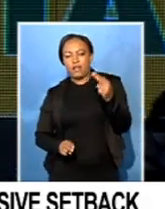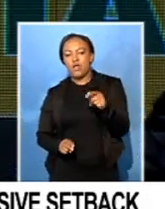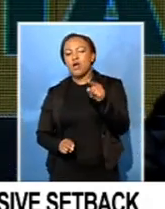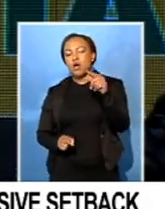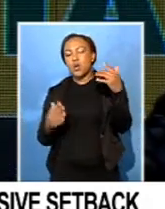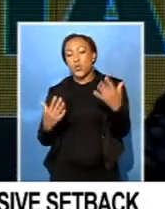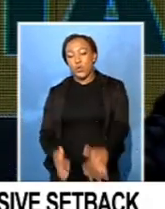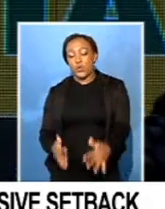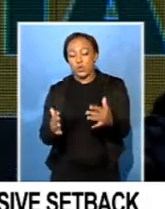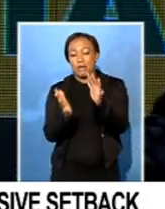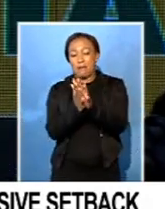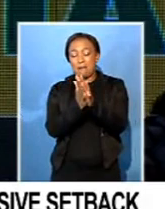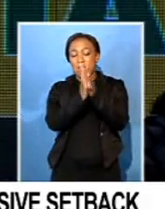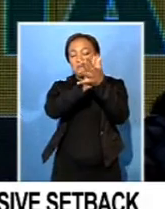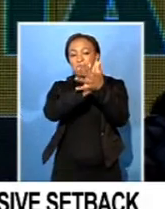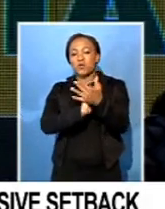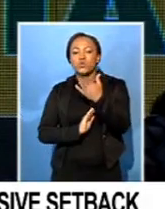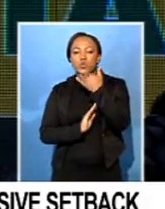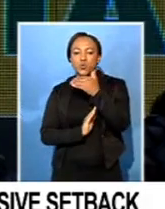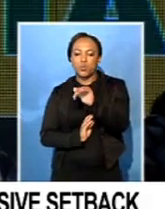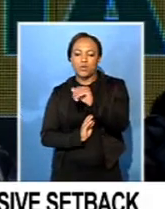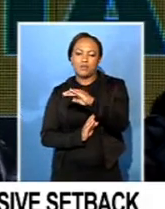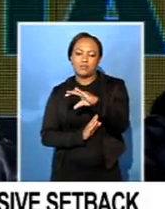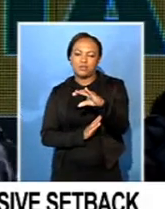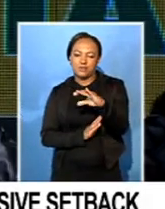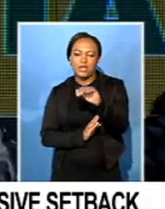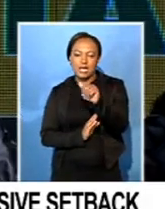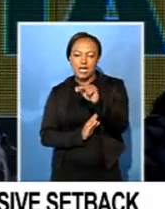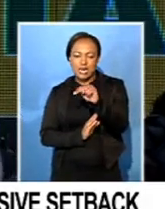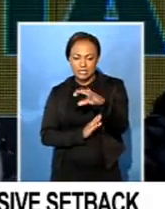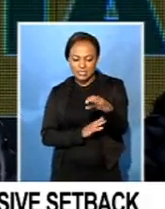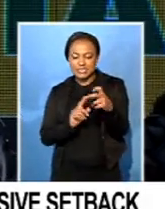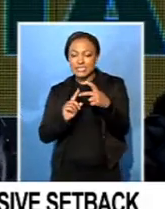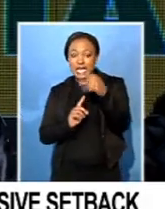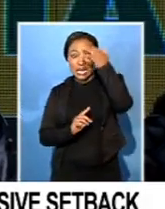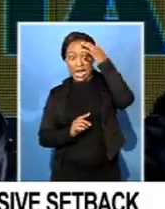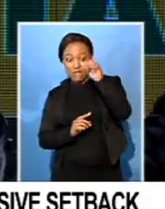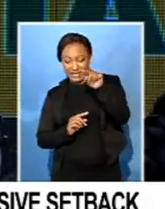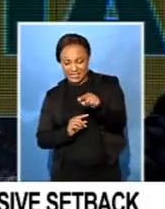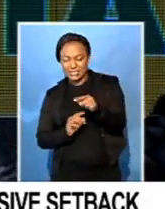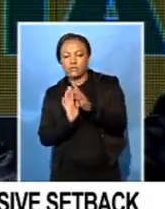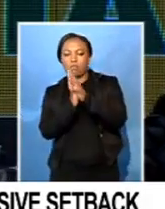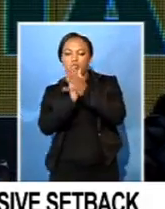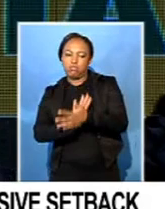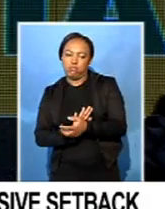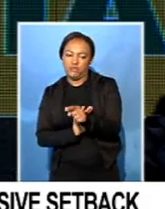immense damage to the image of government and the ANC.